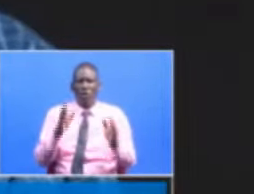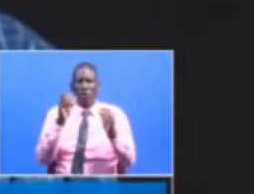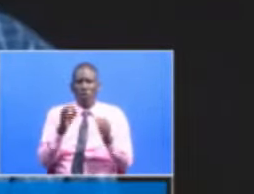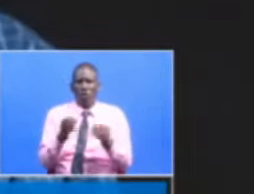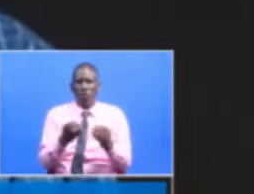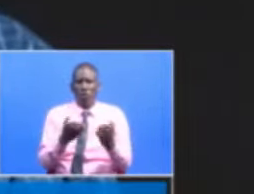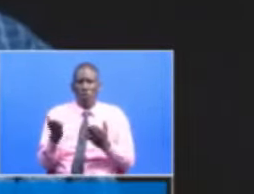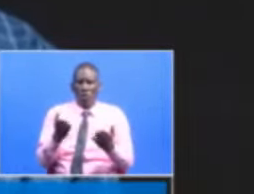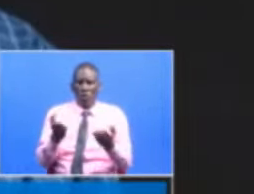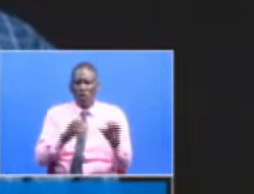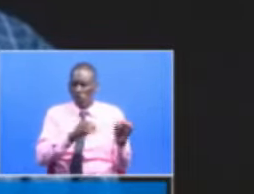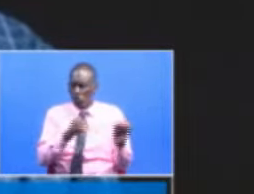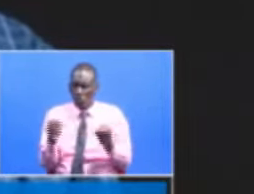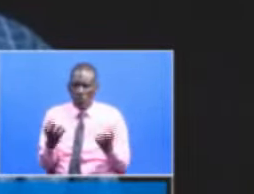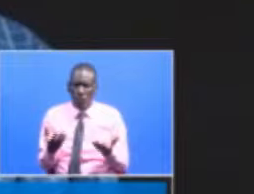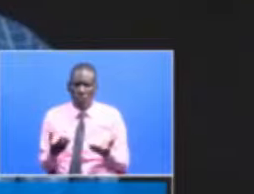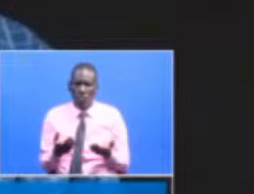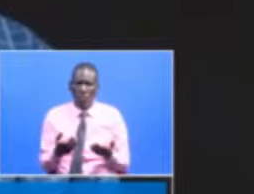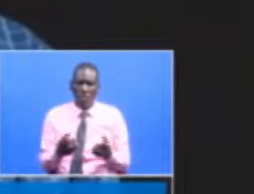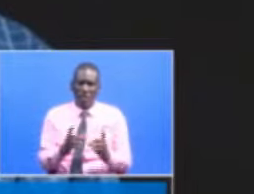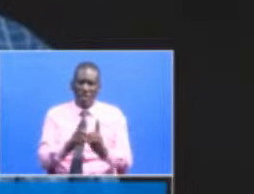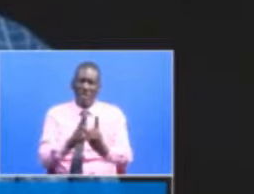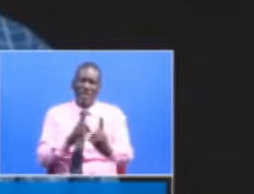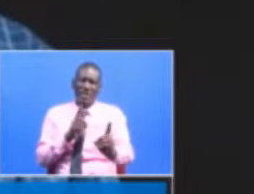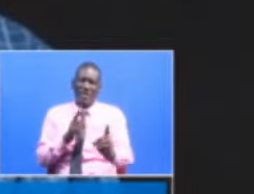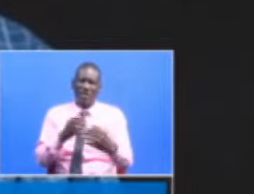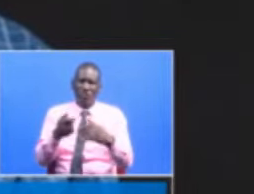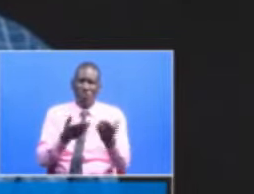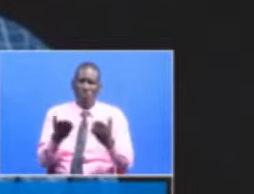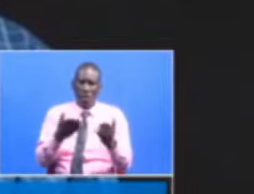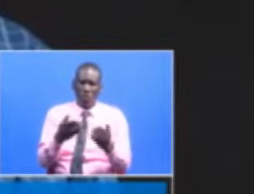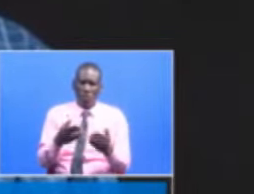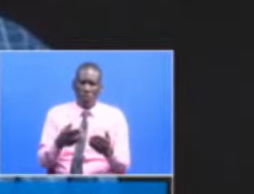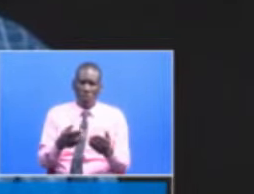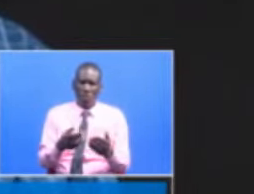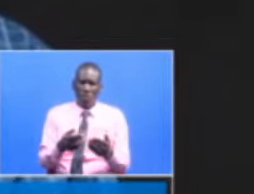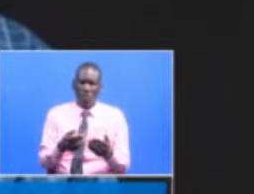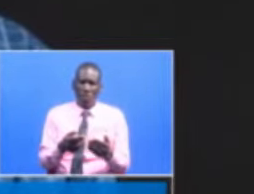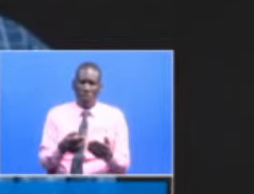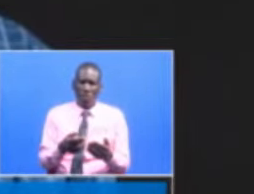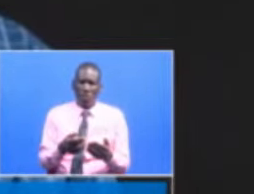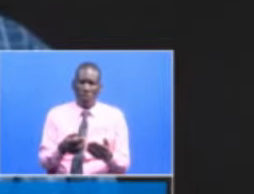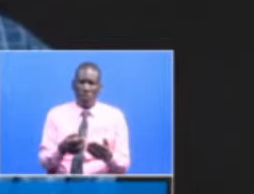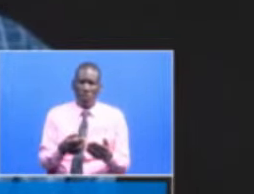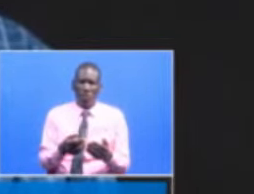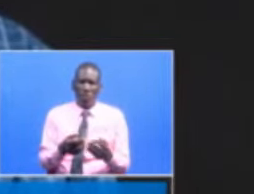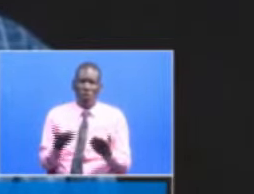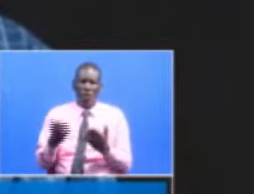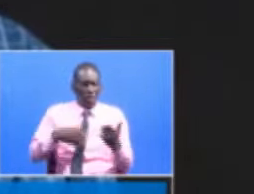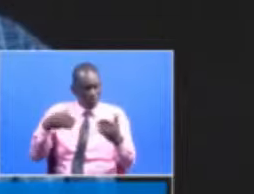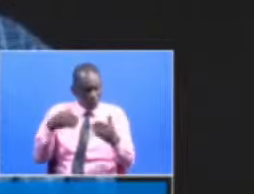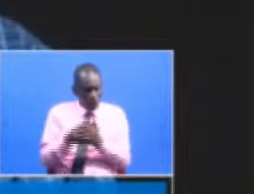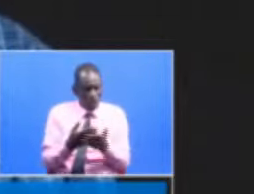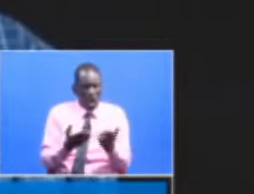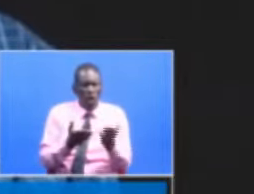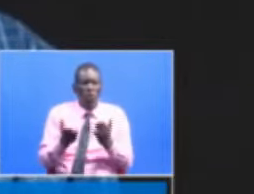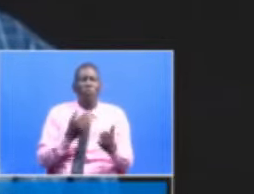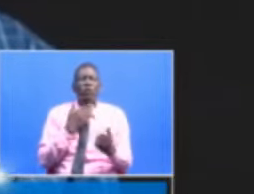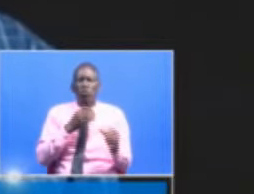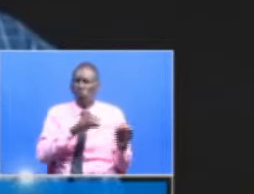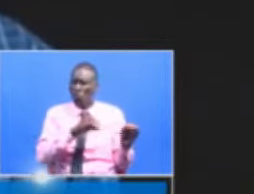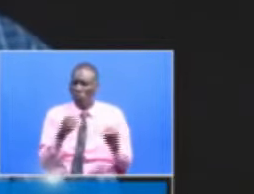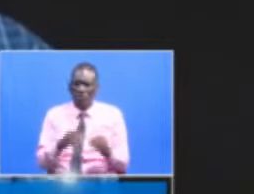we need to go, because the distance from where we stand to the desired place that we want to get to